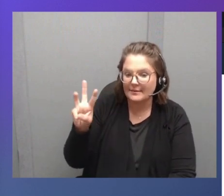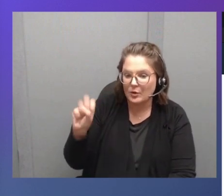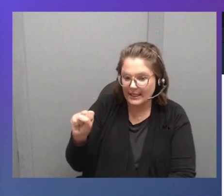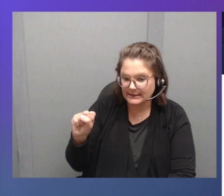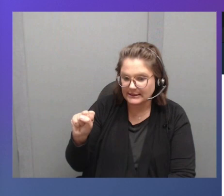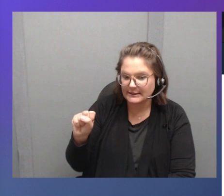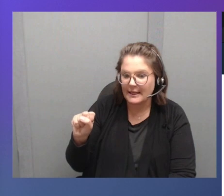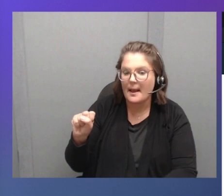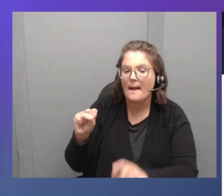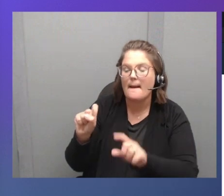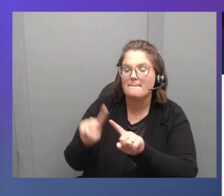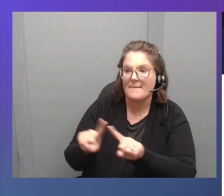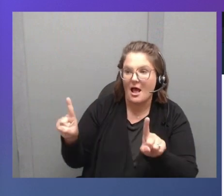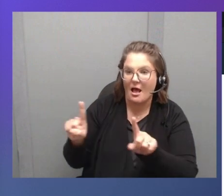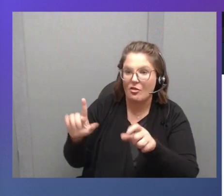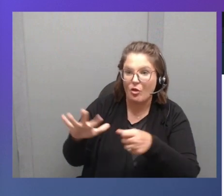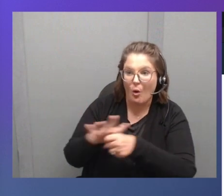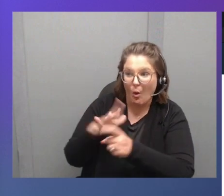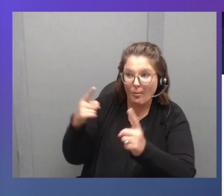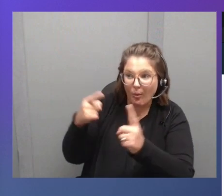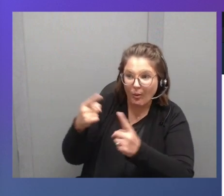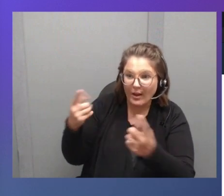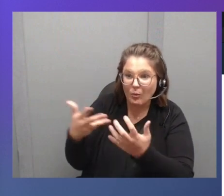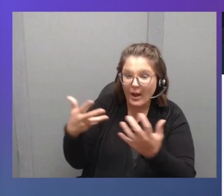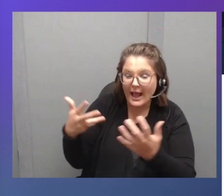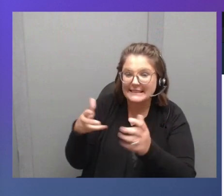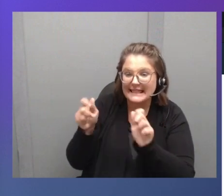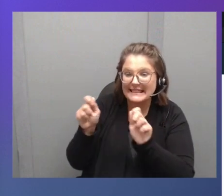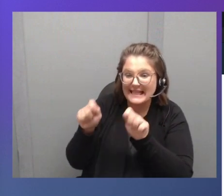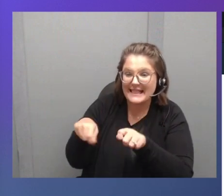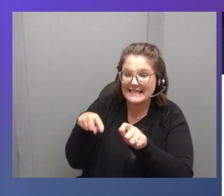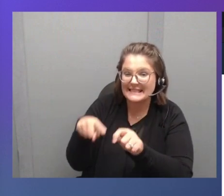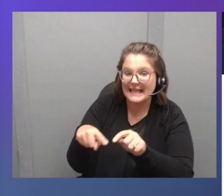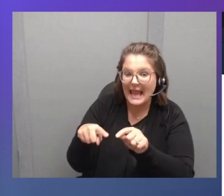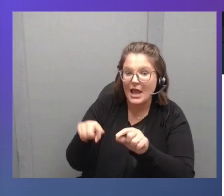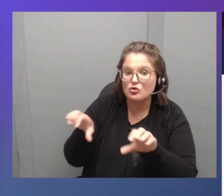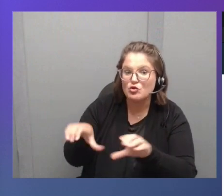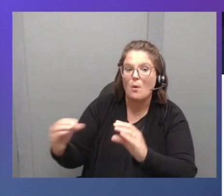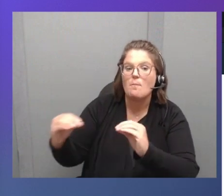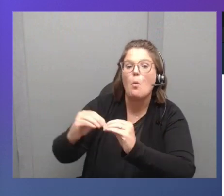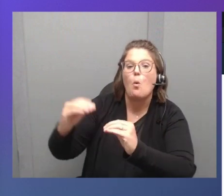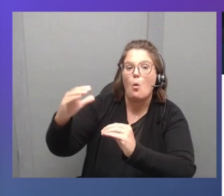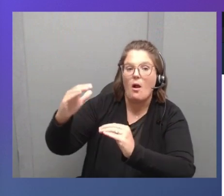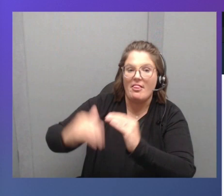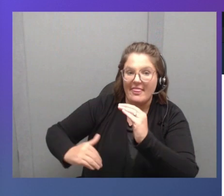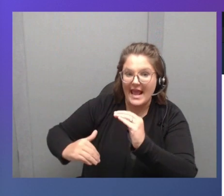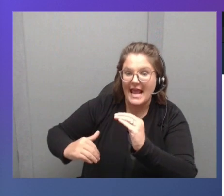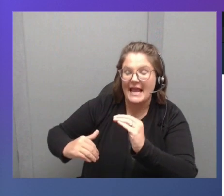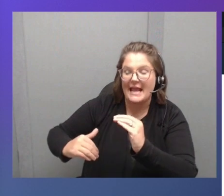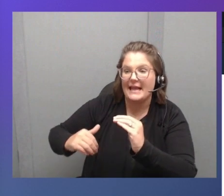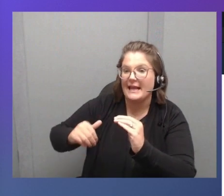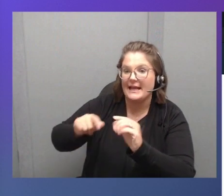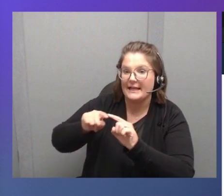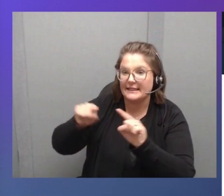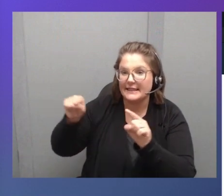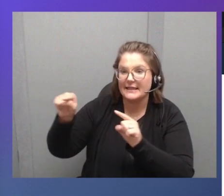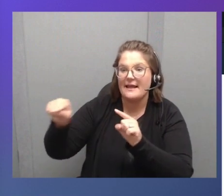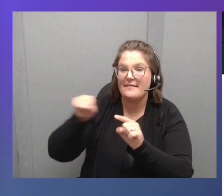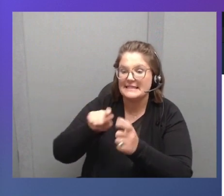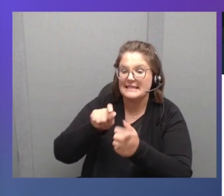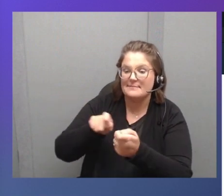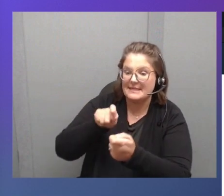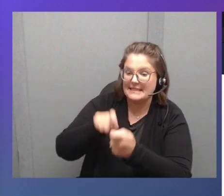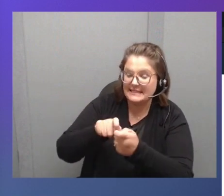the whole point of what you're telling us is that this can span outside. I just want to reiterate, this is these managed instances that you were